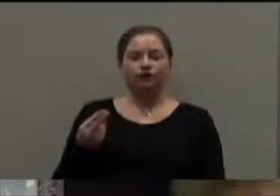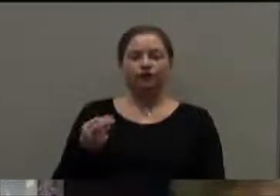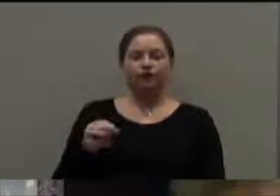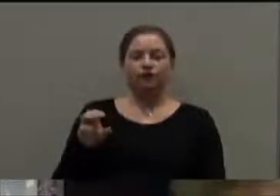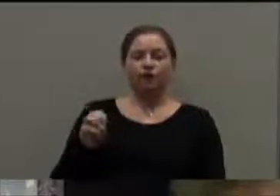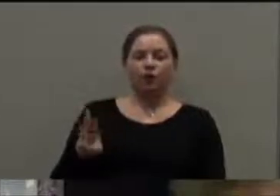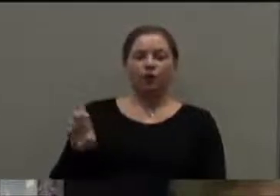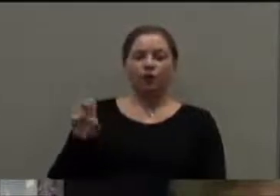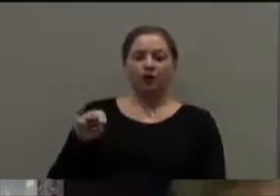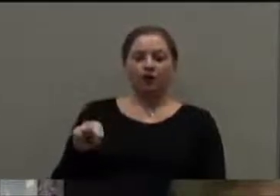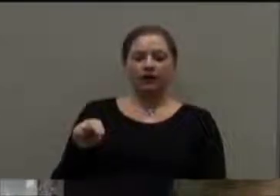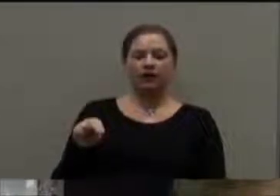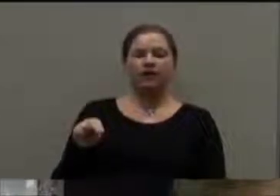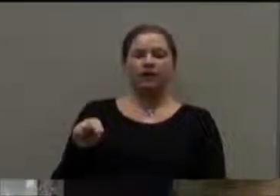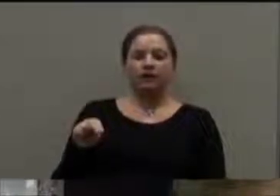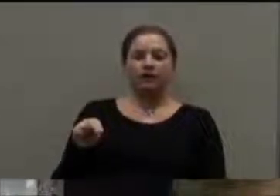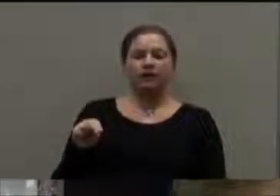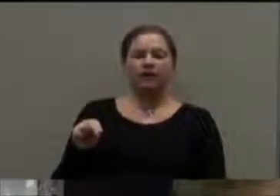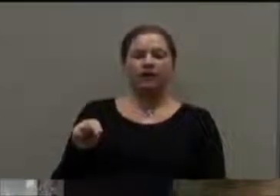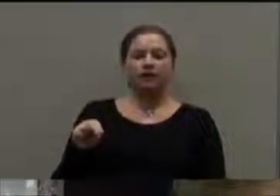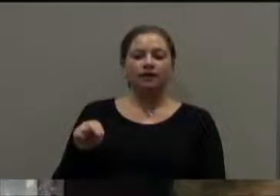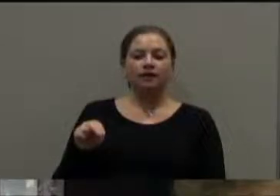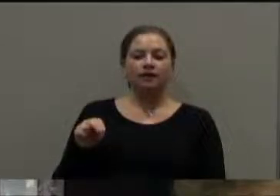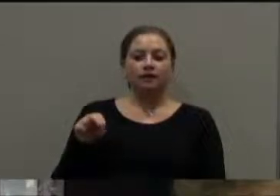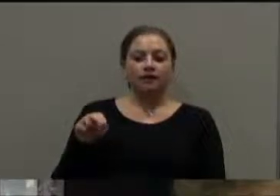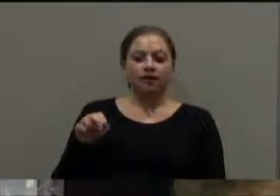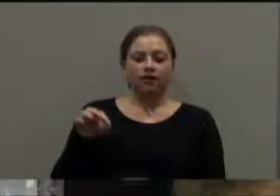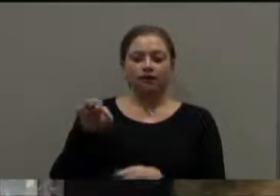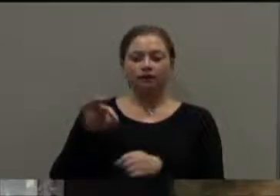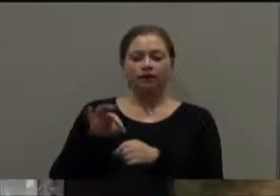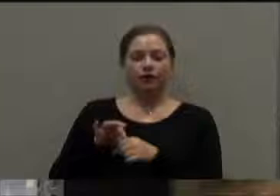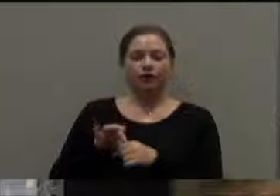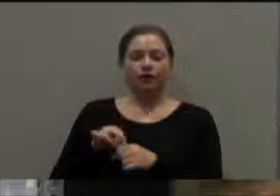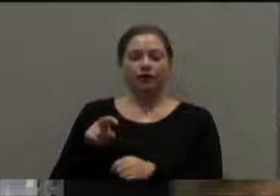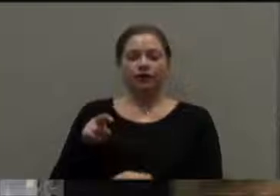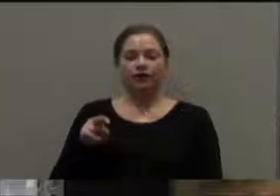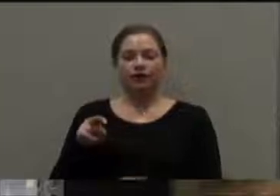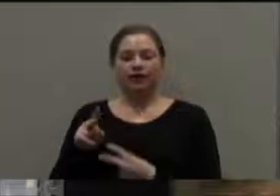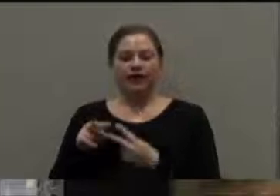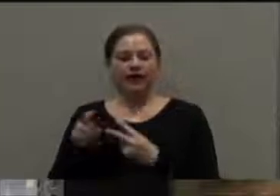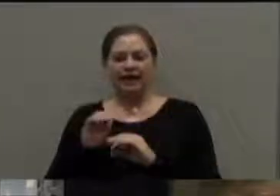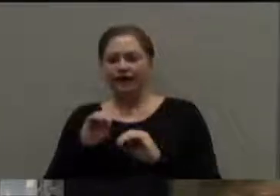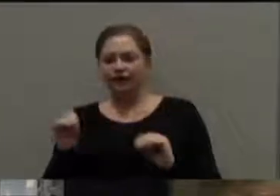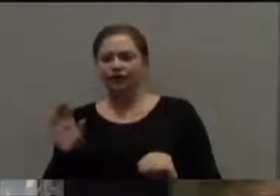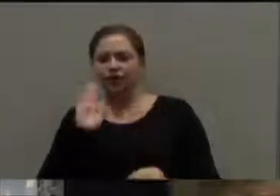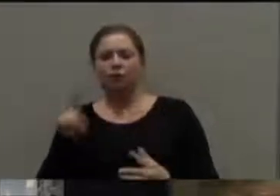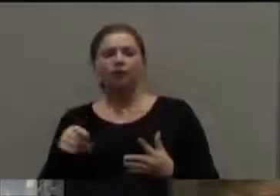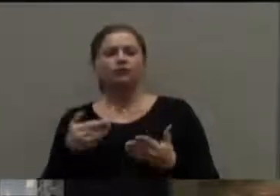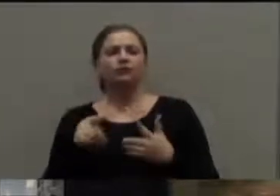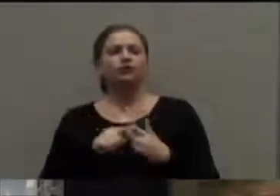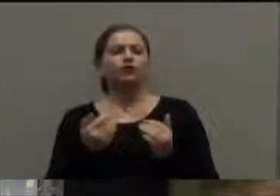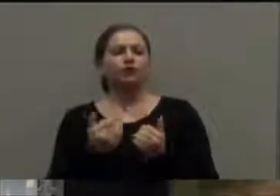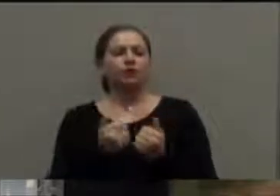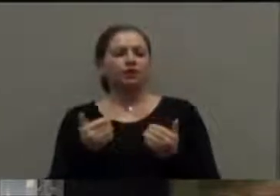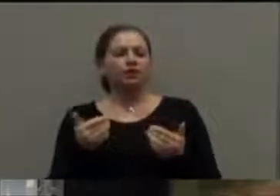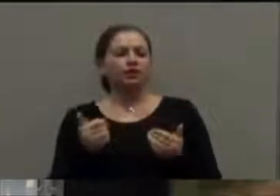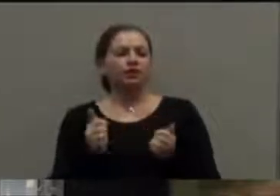Ms. Owen has written neither and will restart with additional candidates.